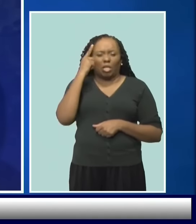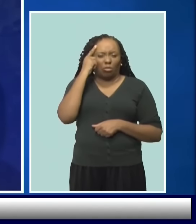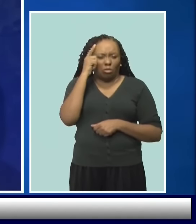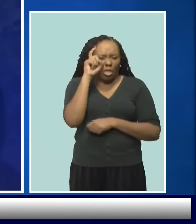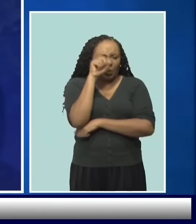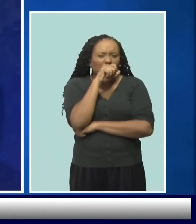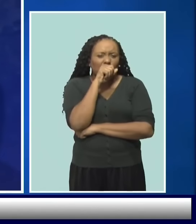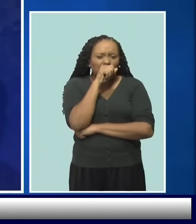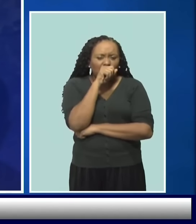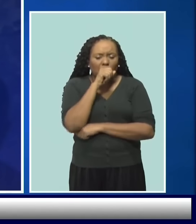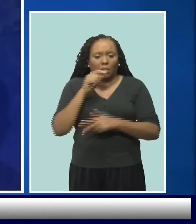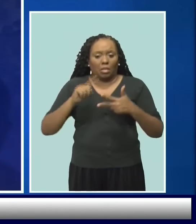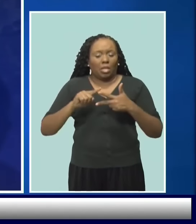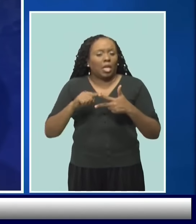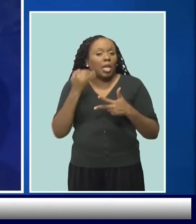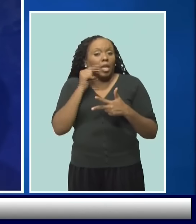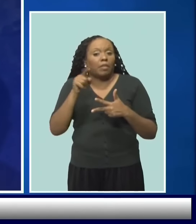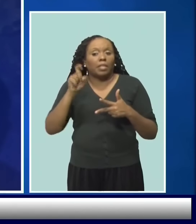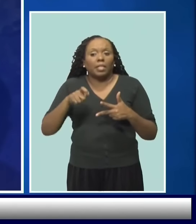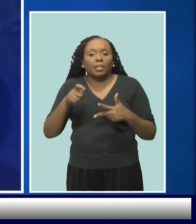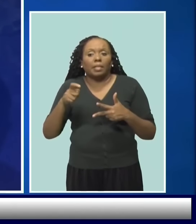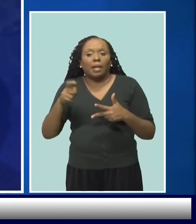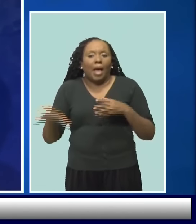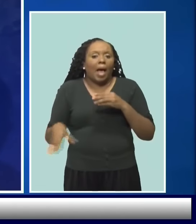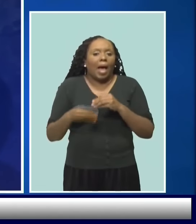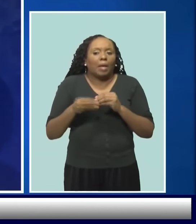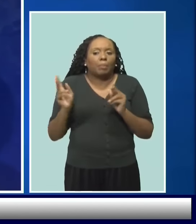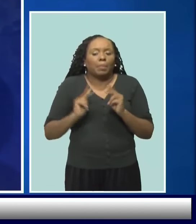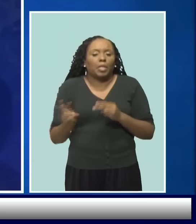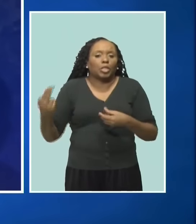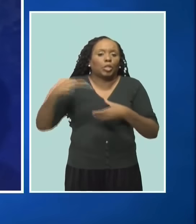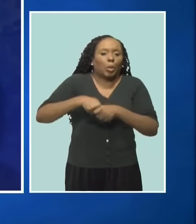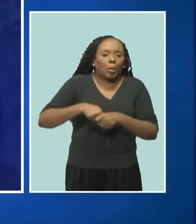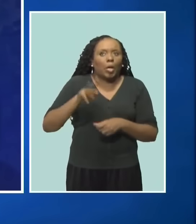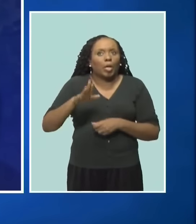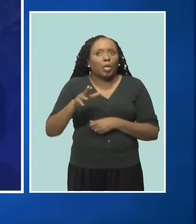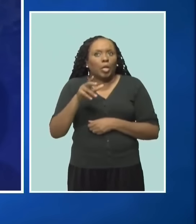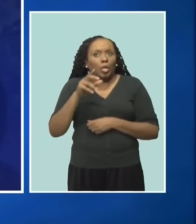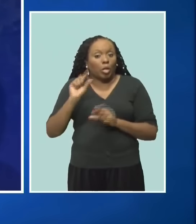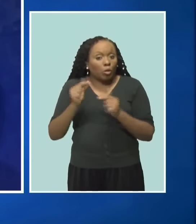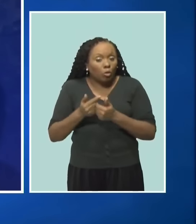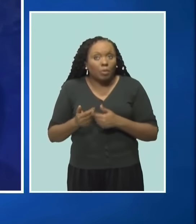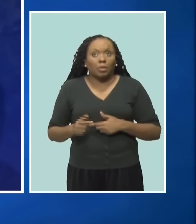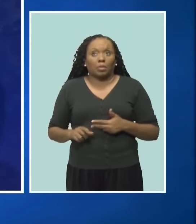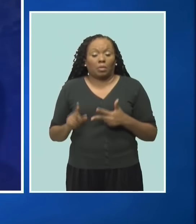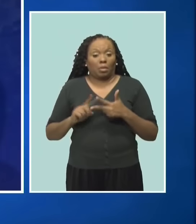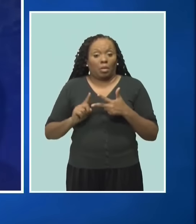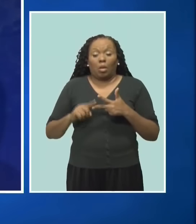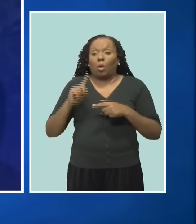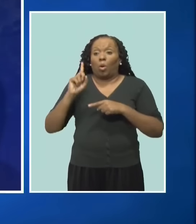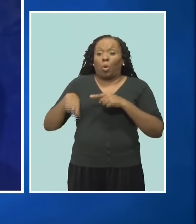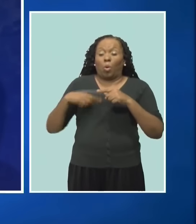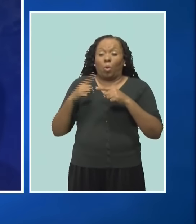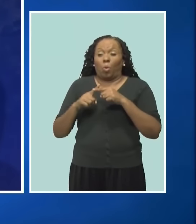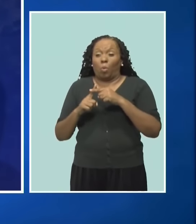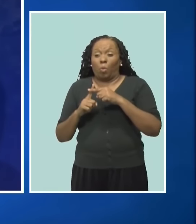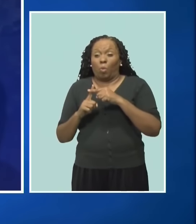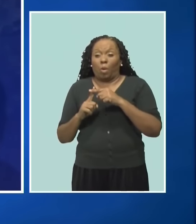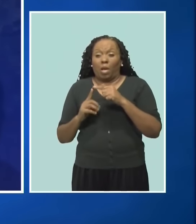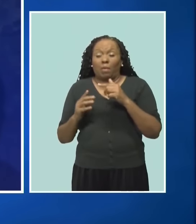you go to bring people, the duck quacking. That quacking really loud. And when it reached high